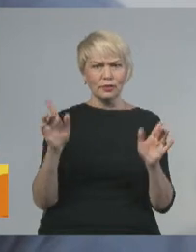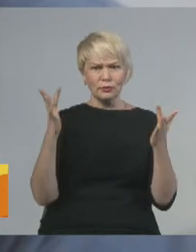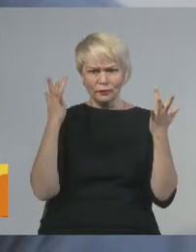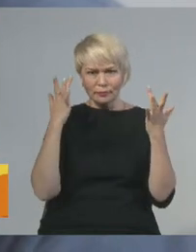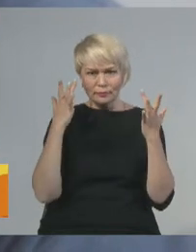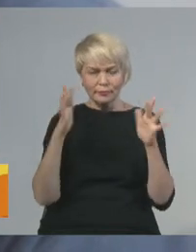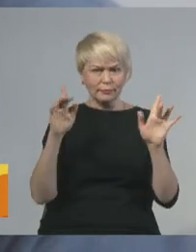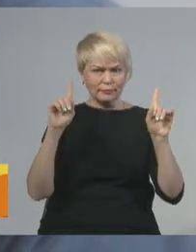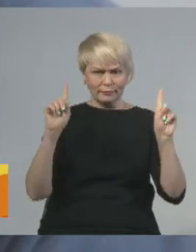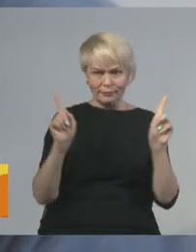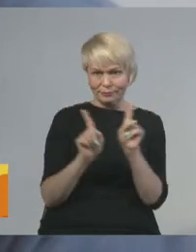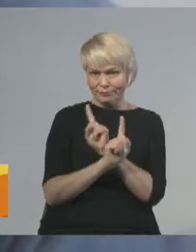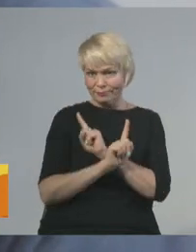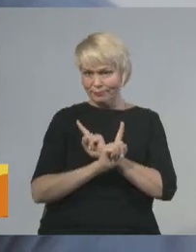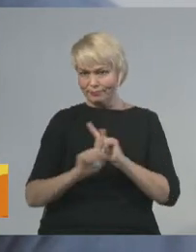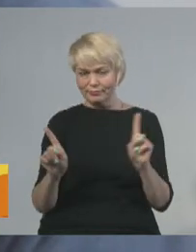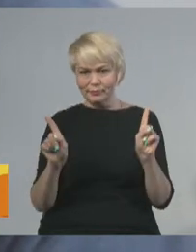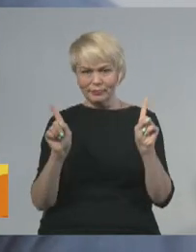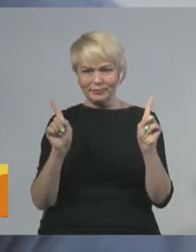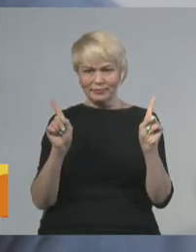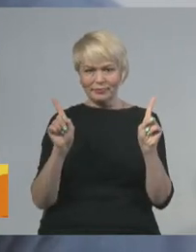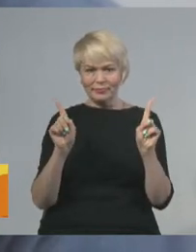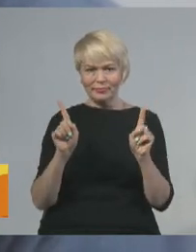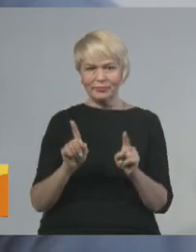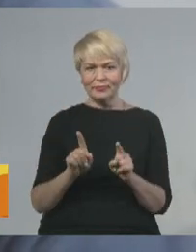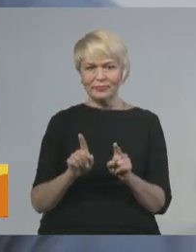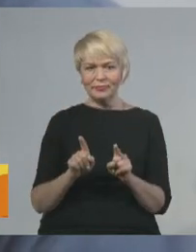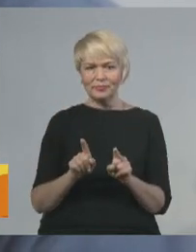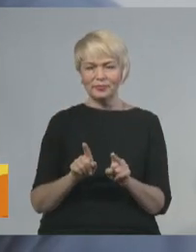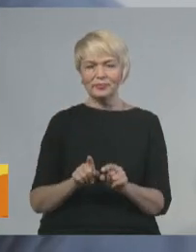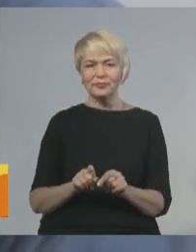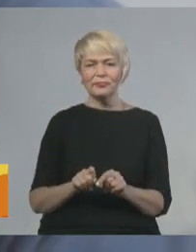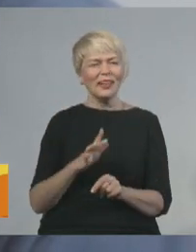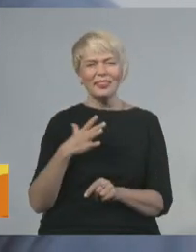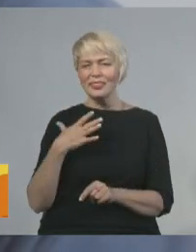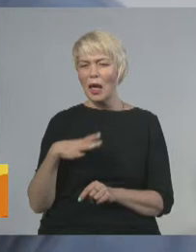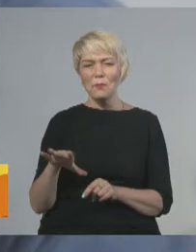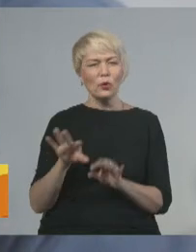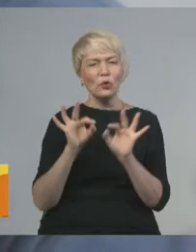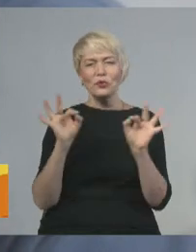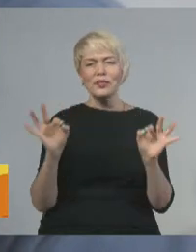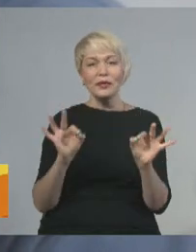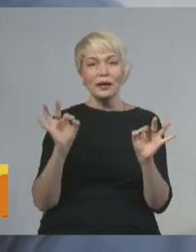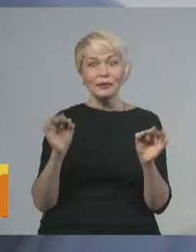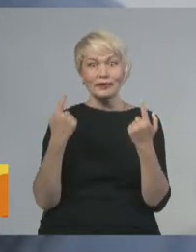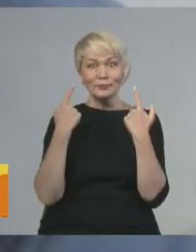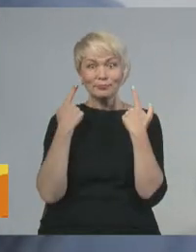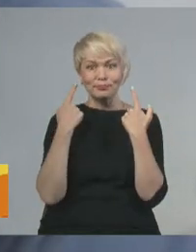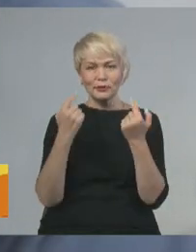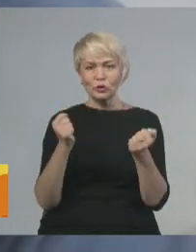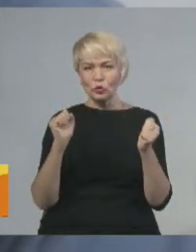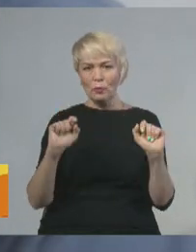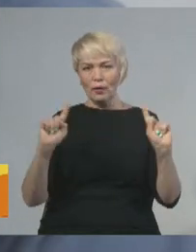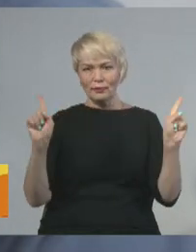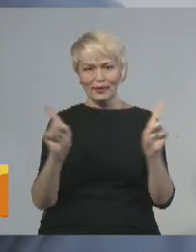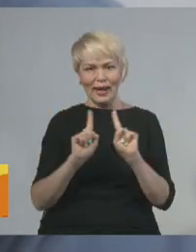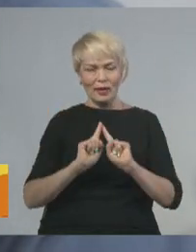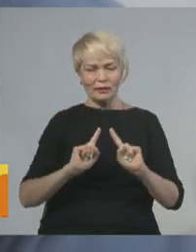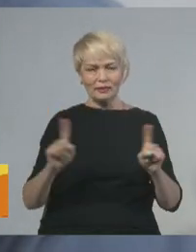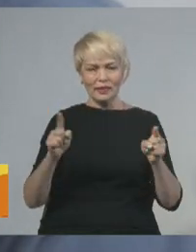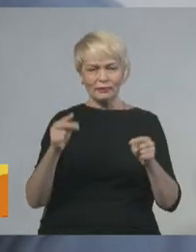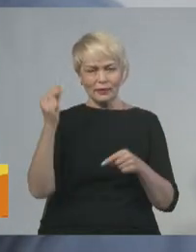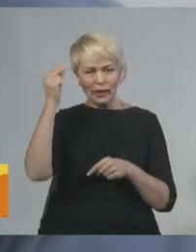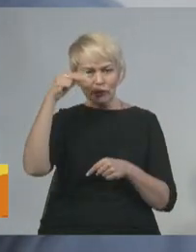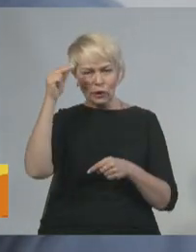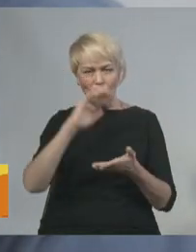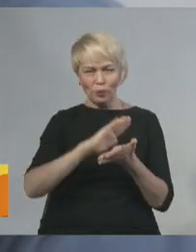creative when it comes to conspirational theories connected to the czech republic well this is sad because the the conspiracy of